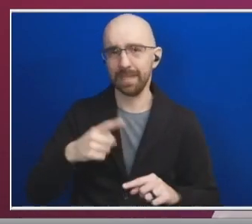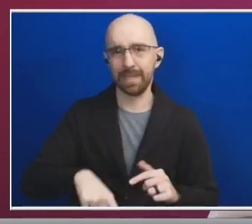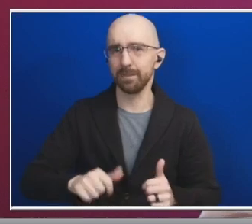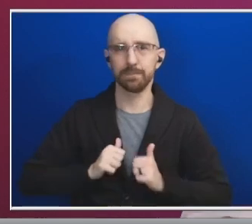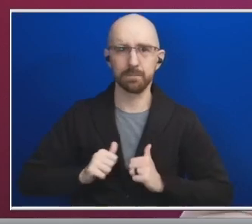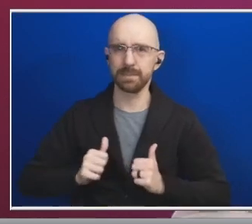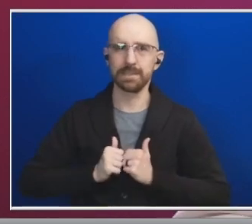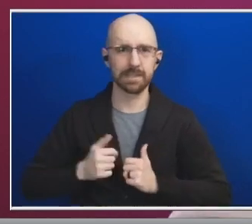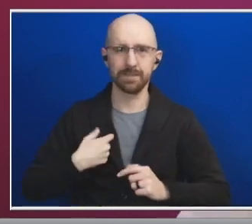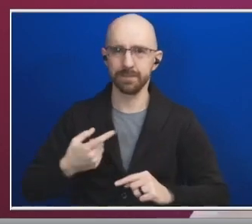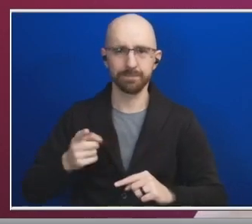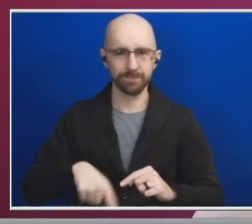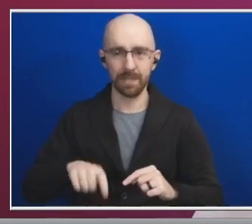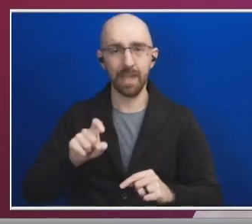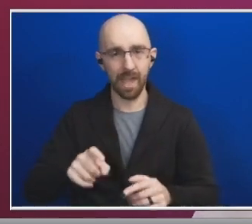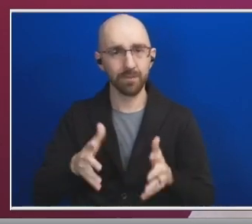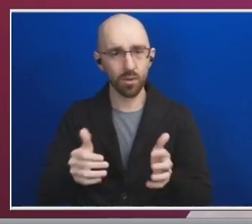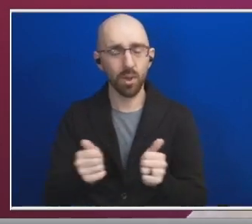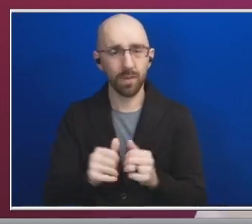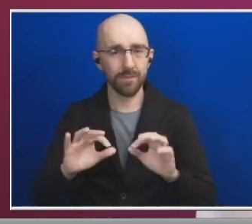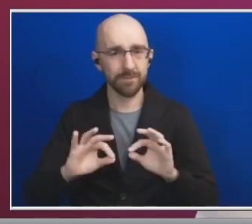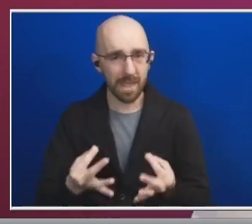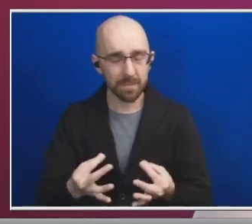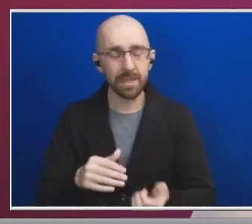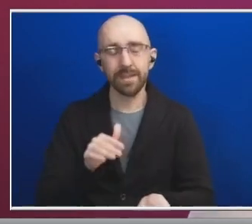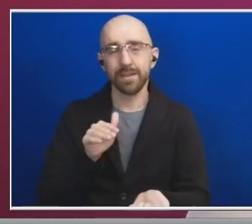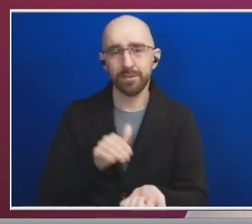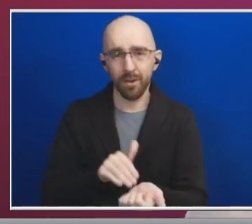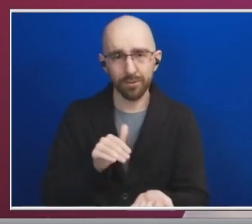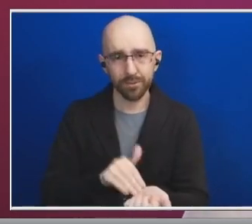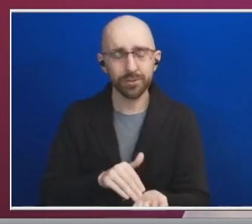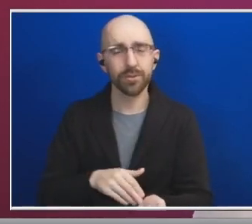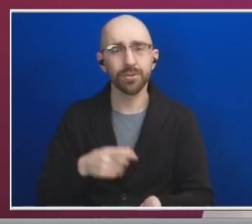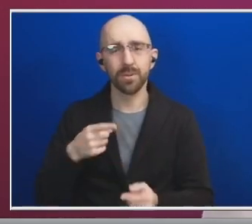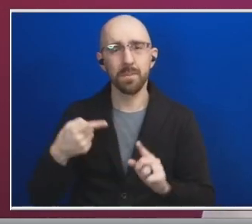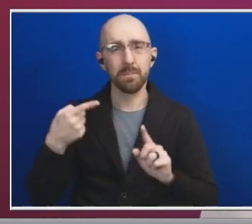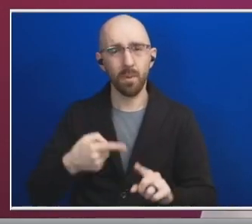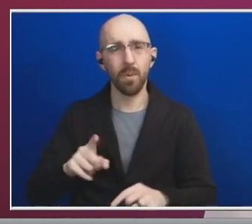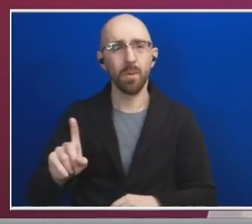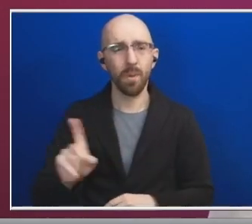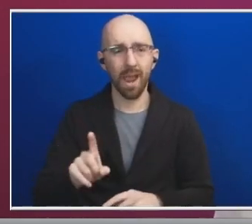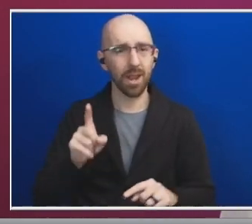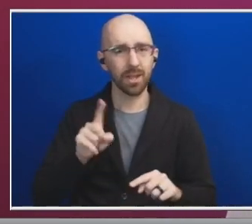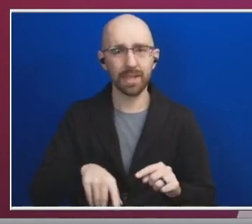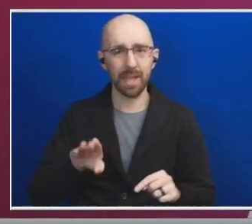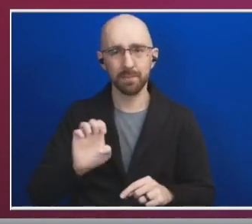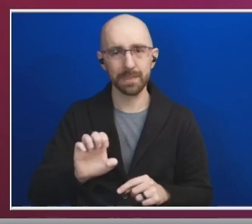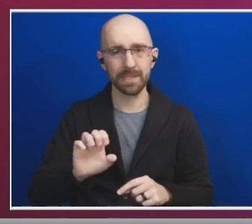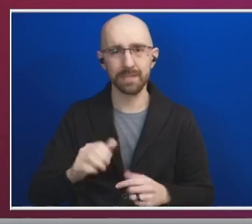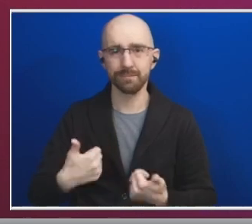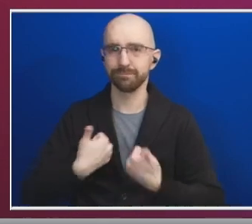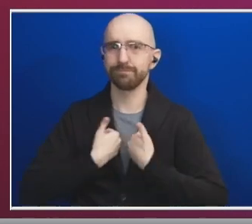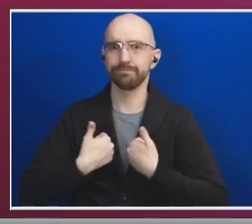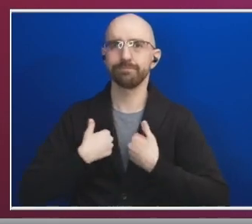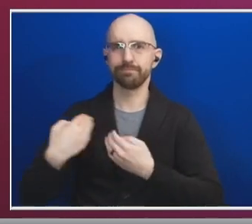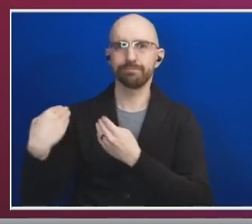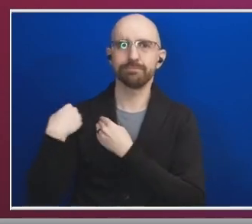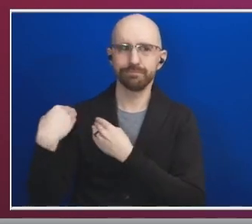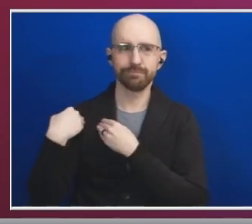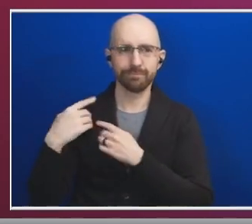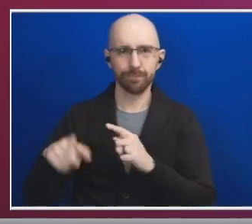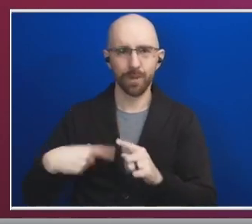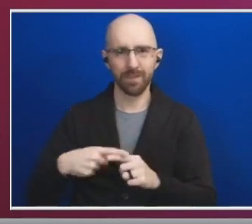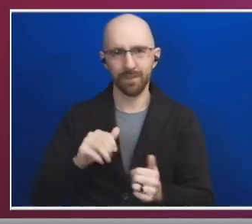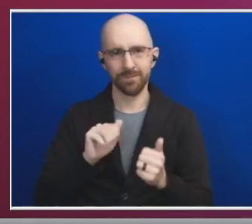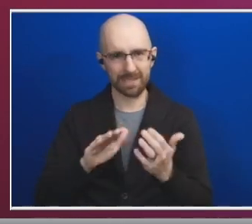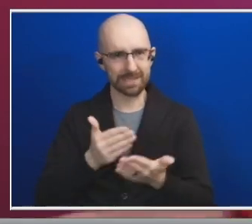to my family. I do have to talk to my doctor. There's a point where you can't be just all on your own when you face these things, and so that I think